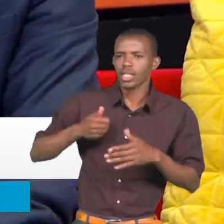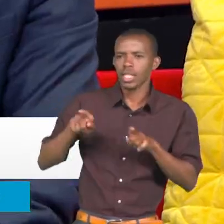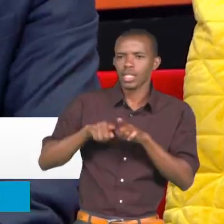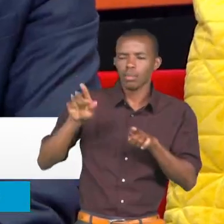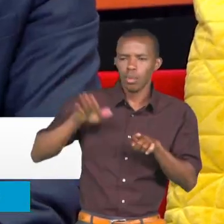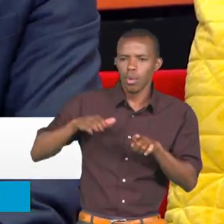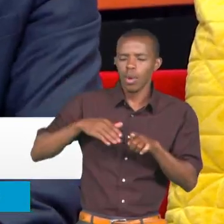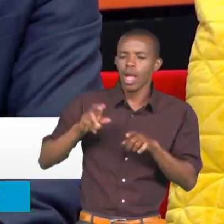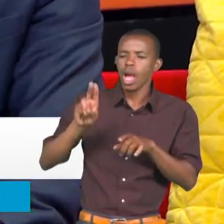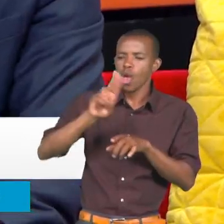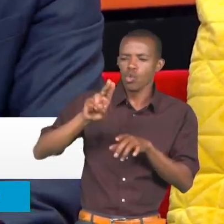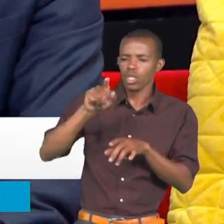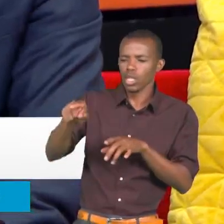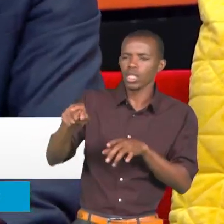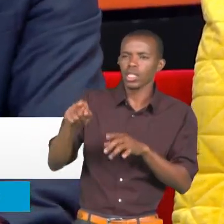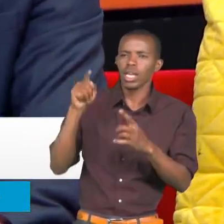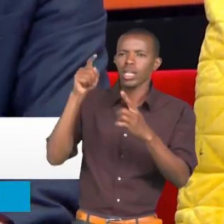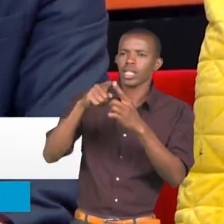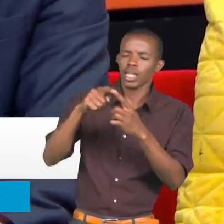on PrEP. Against a target of